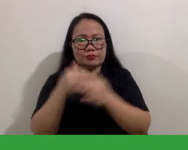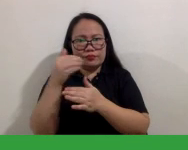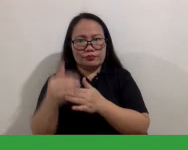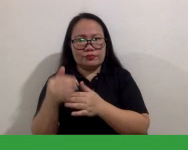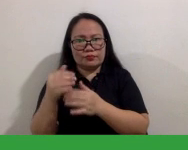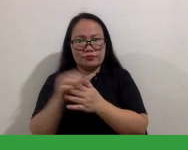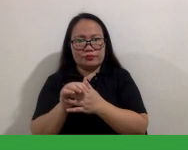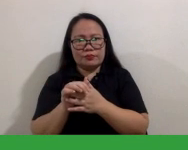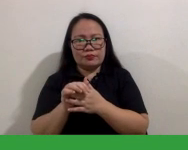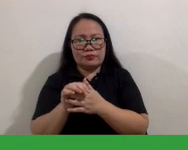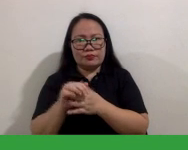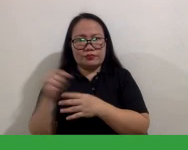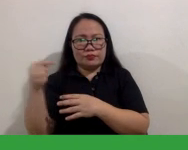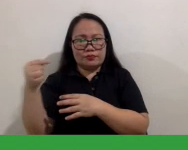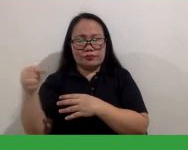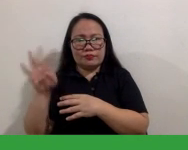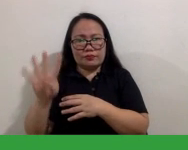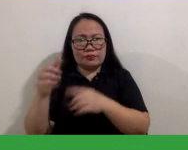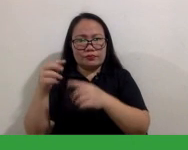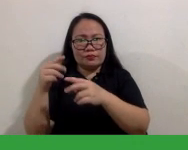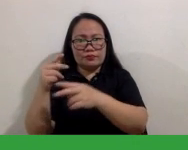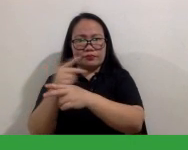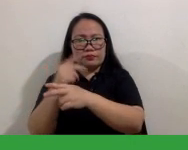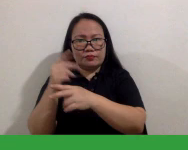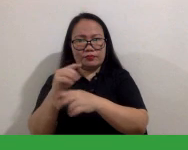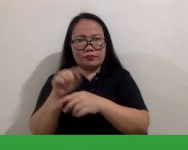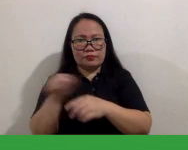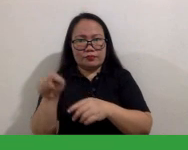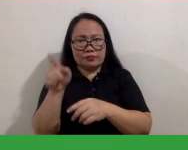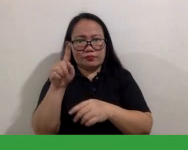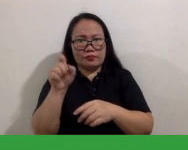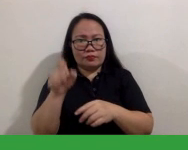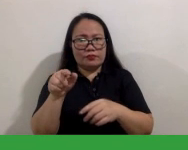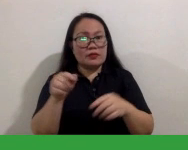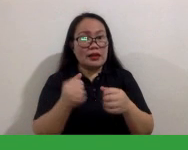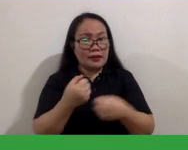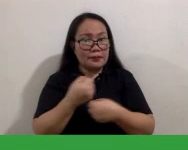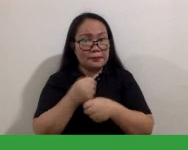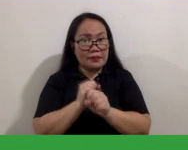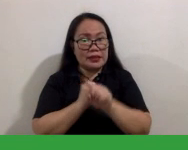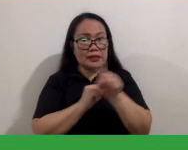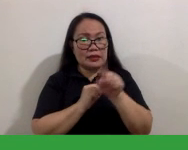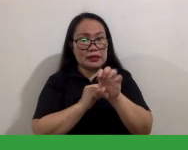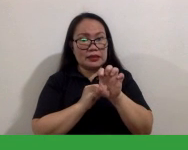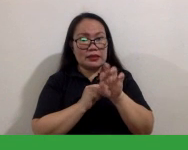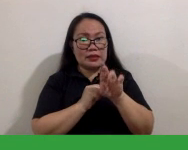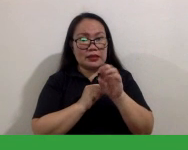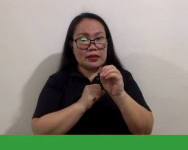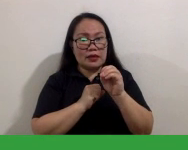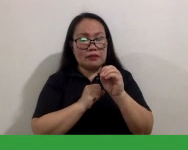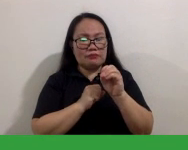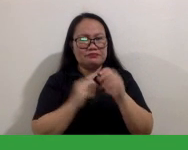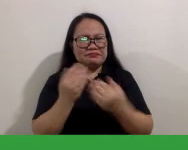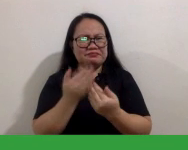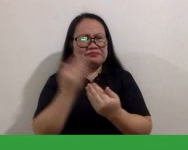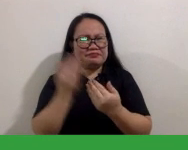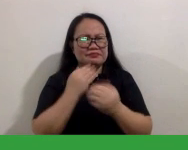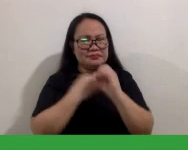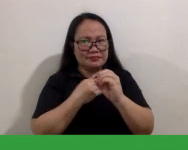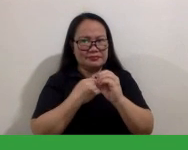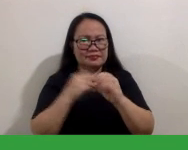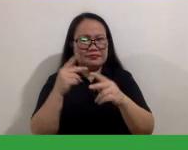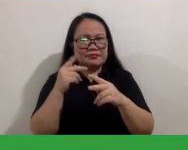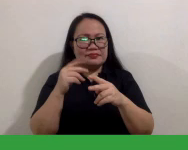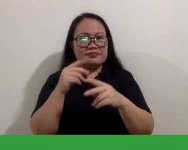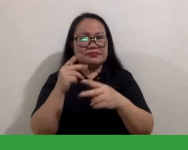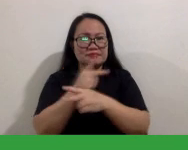groupings. Next. I have negative 4 times blank. So, let's have 0 property. This is